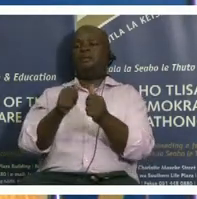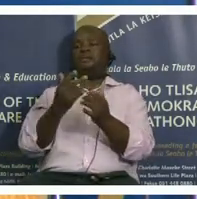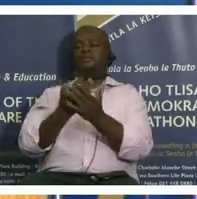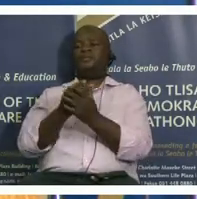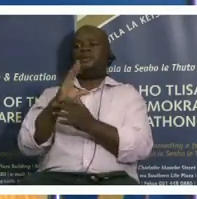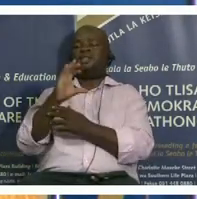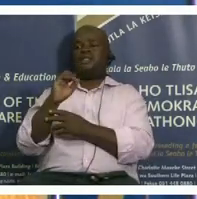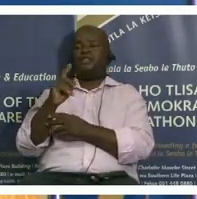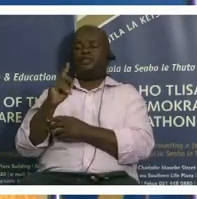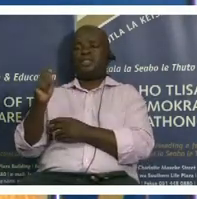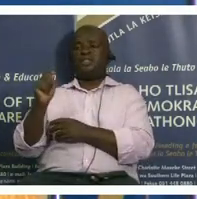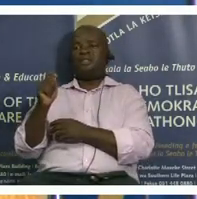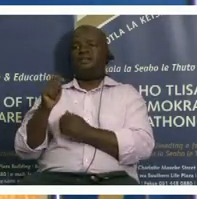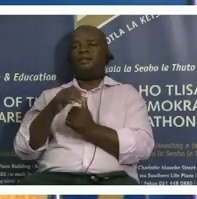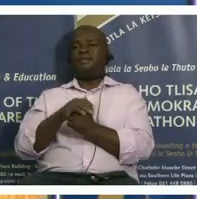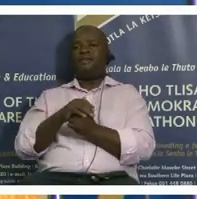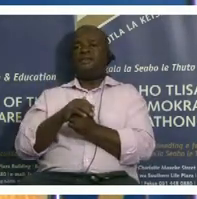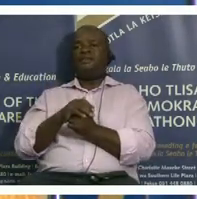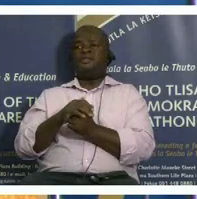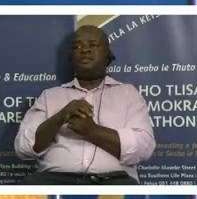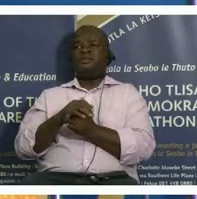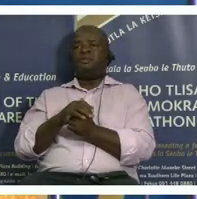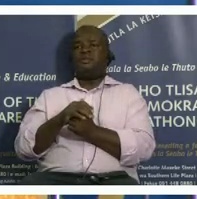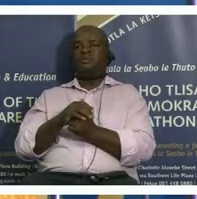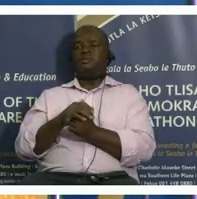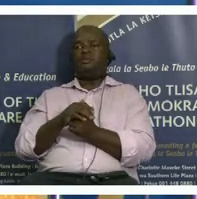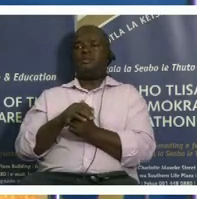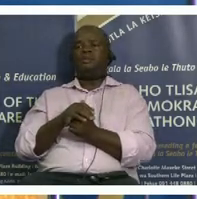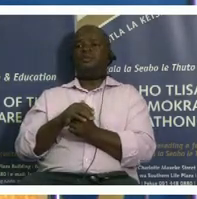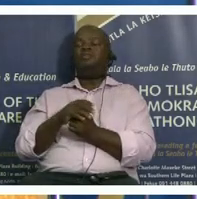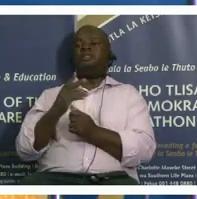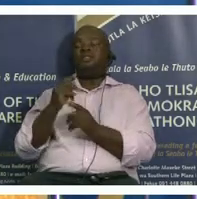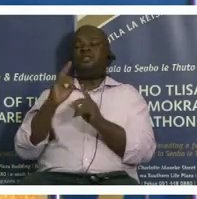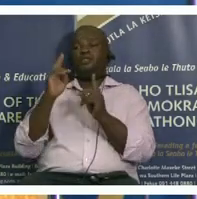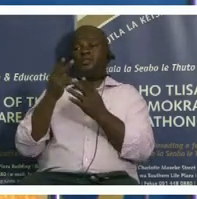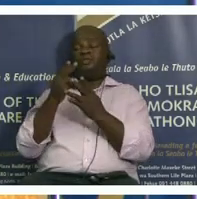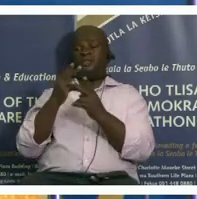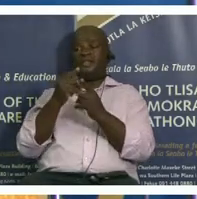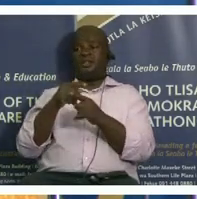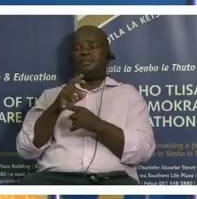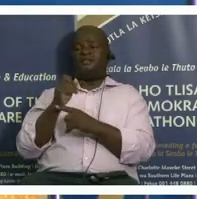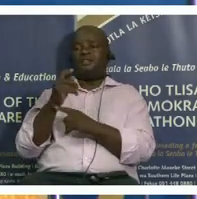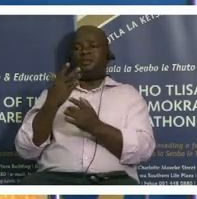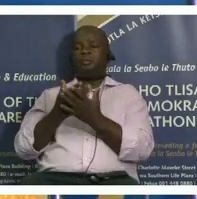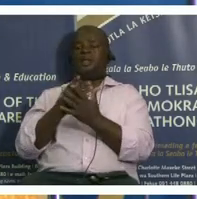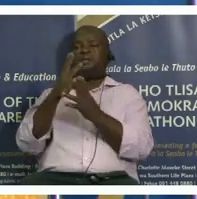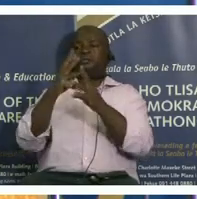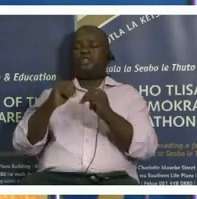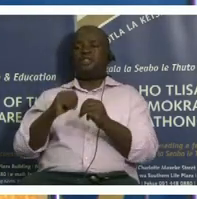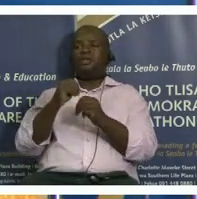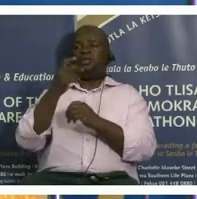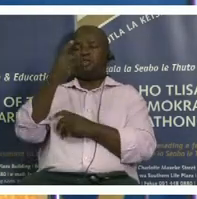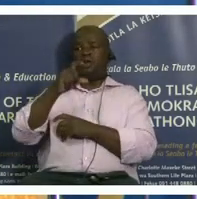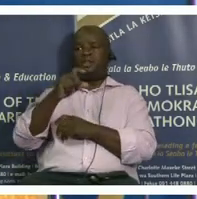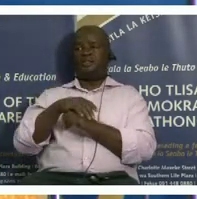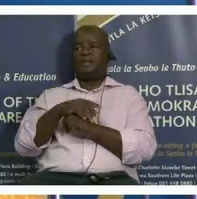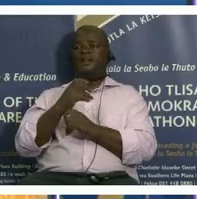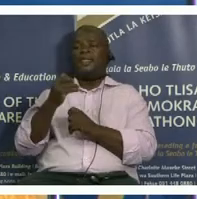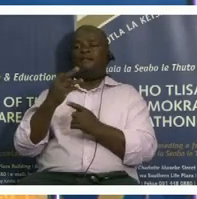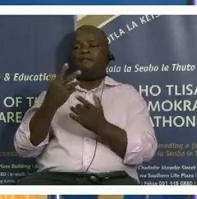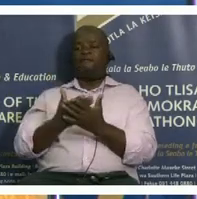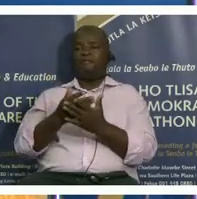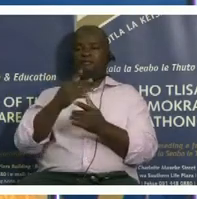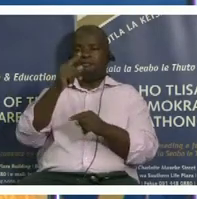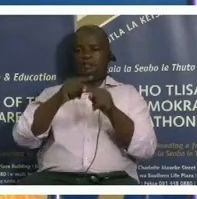University of Technology, the University of the Free State and Mutewa TVET College on various